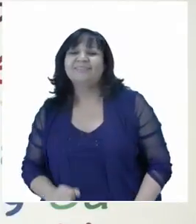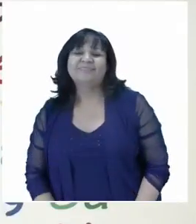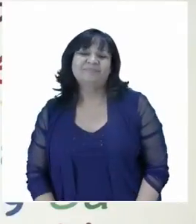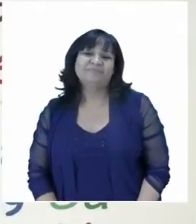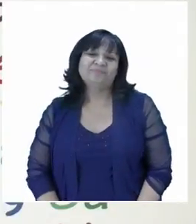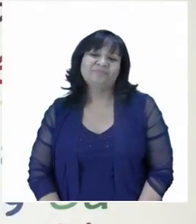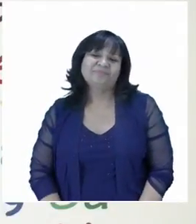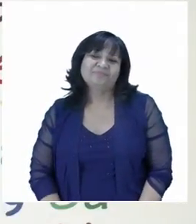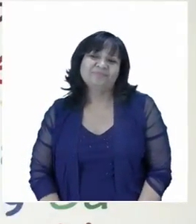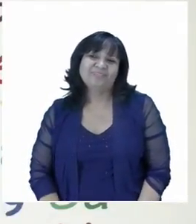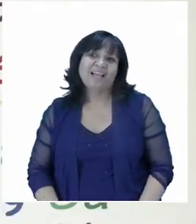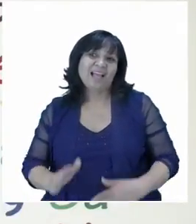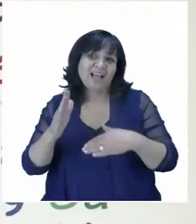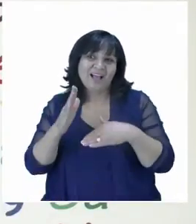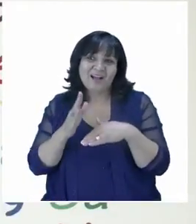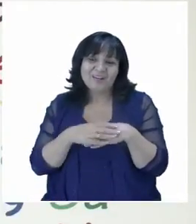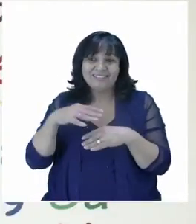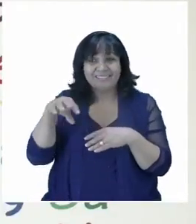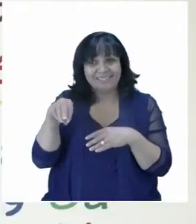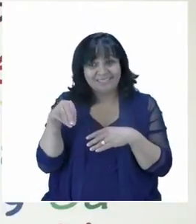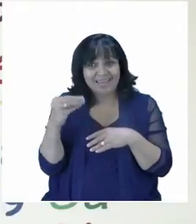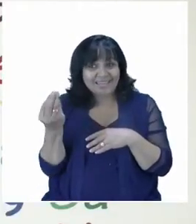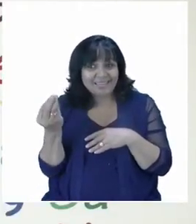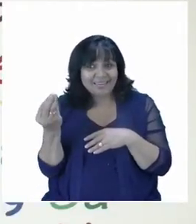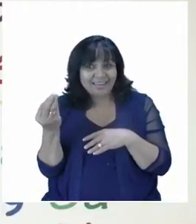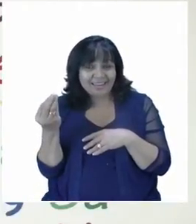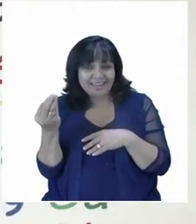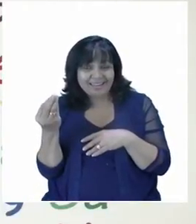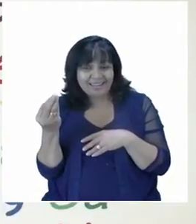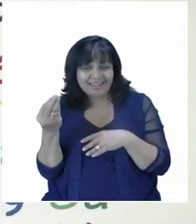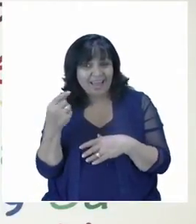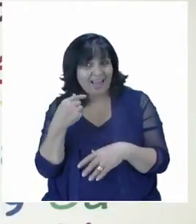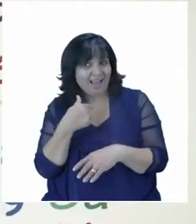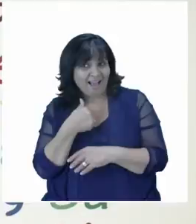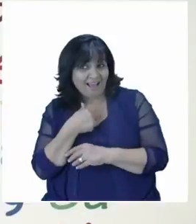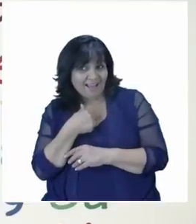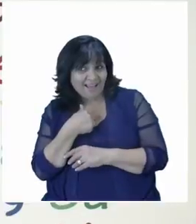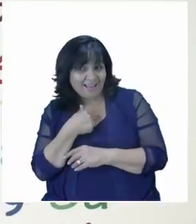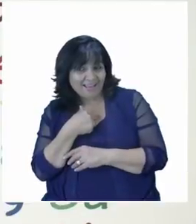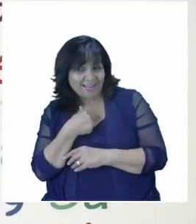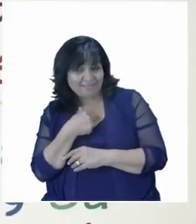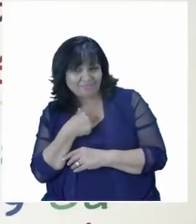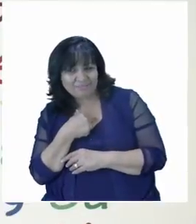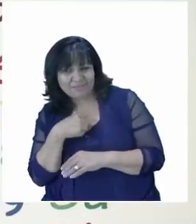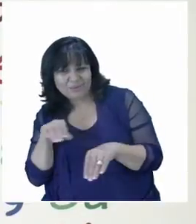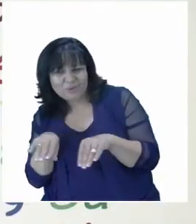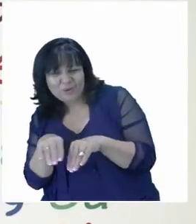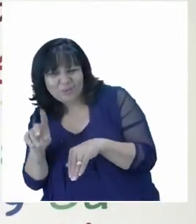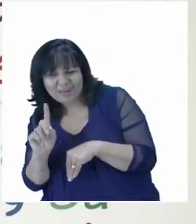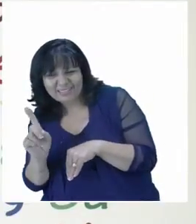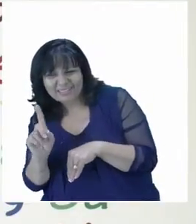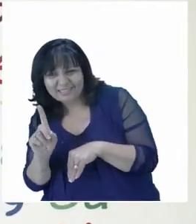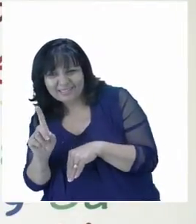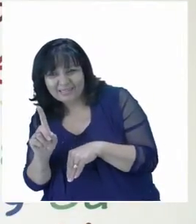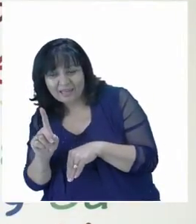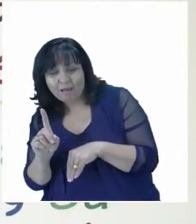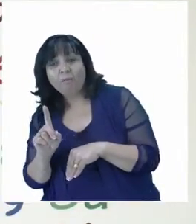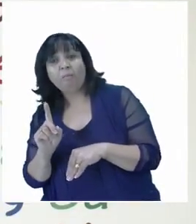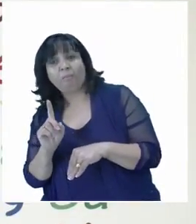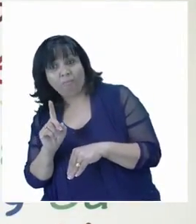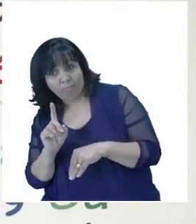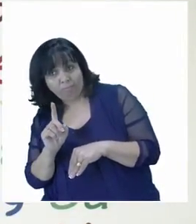And then on Saturday, I am playing with my